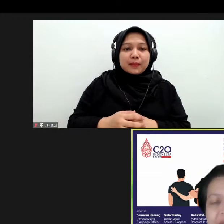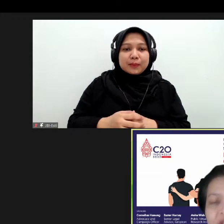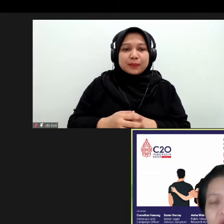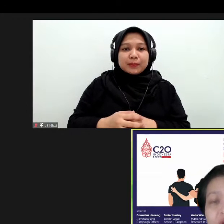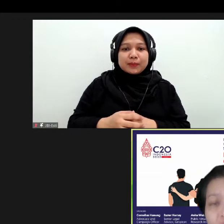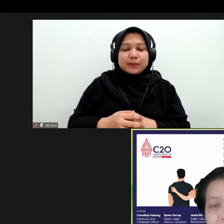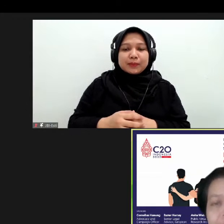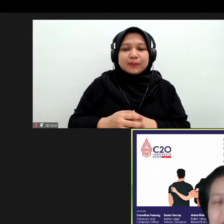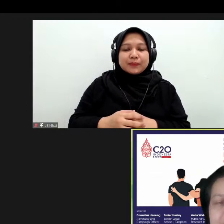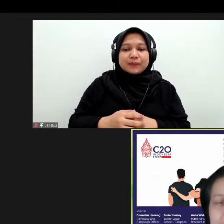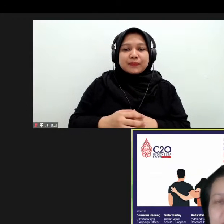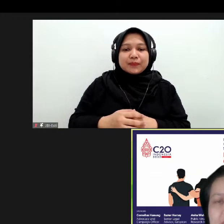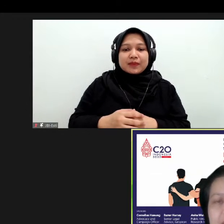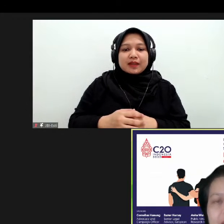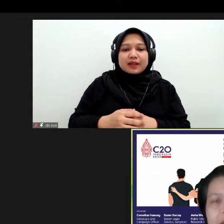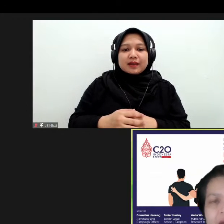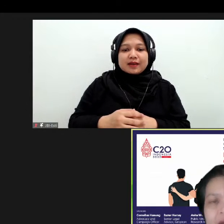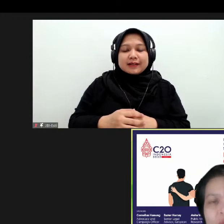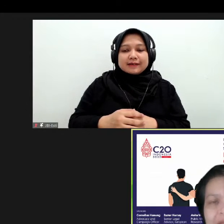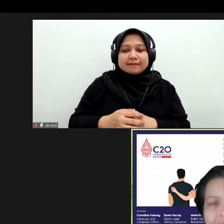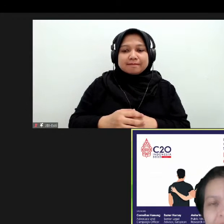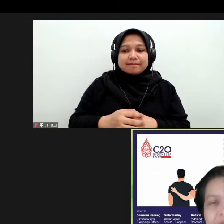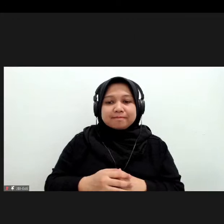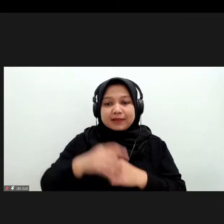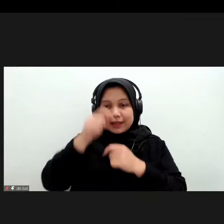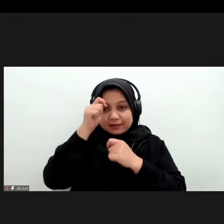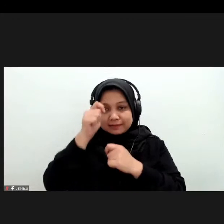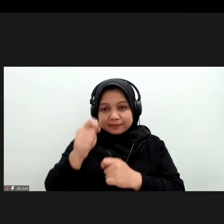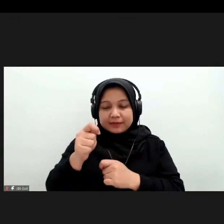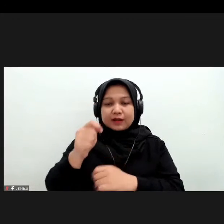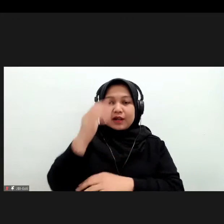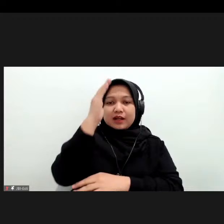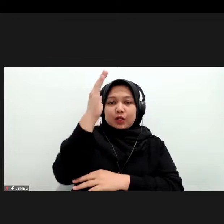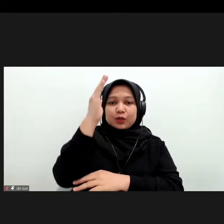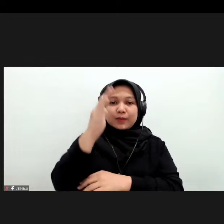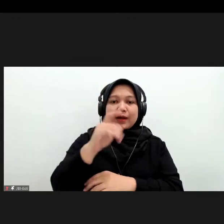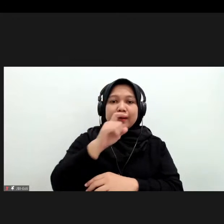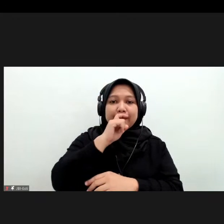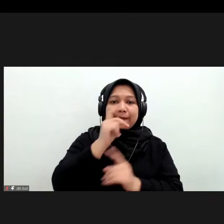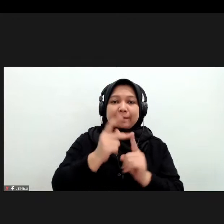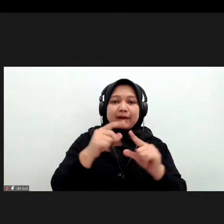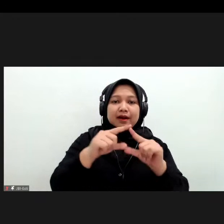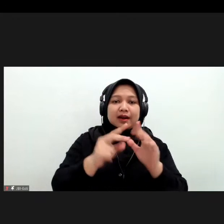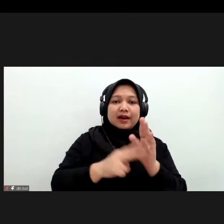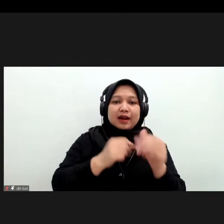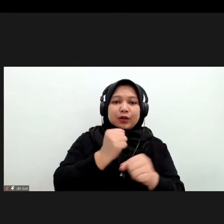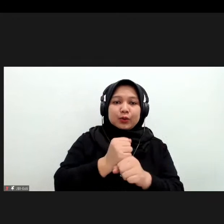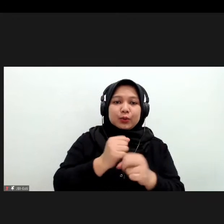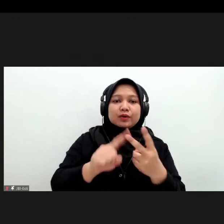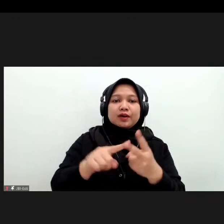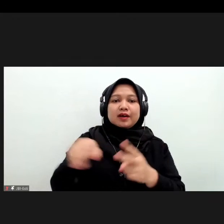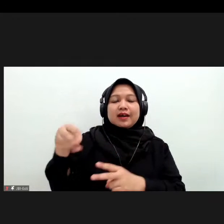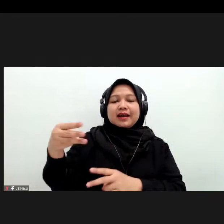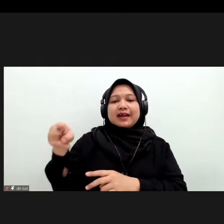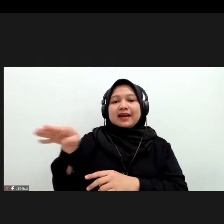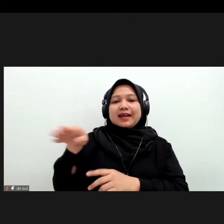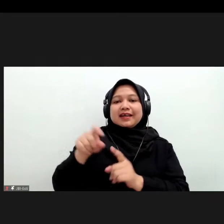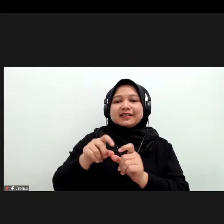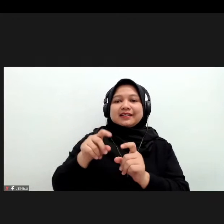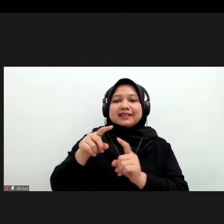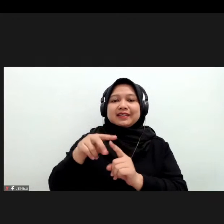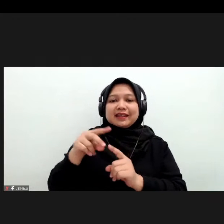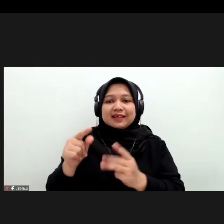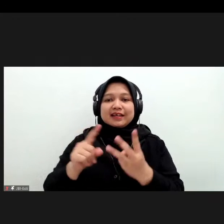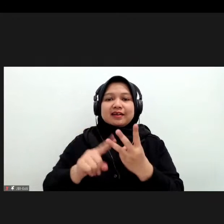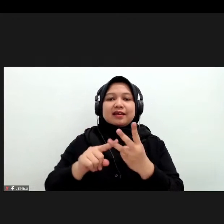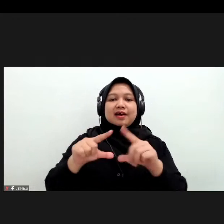Anita, Pak Erianto, and all the participants. Welcome to this public discussion webinars that initiated by